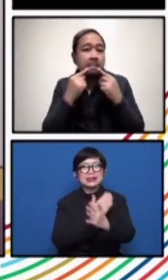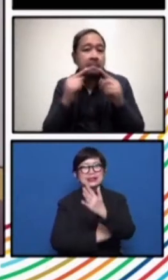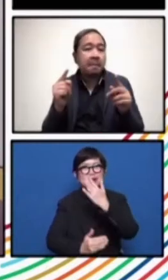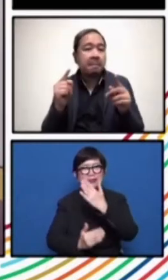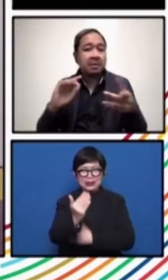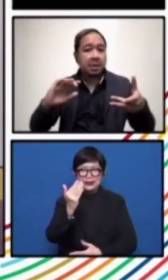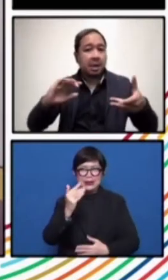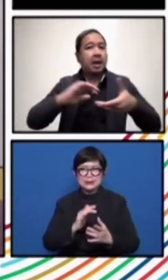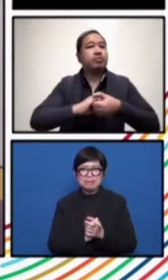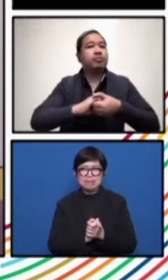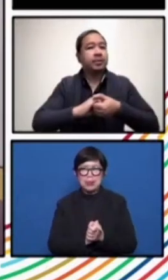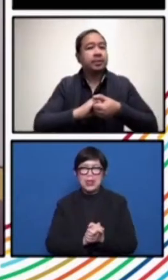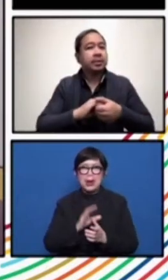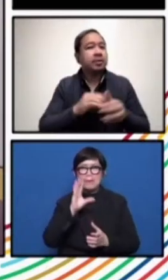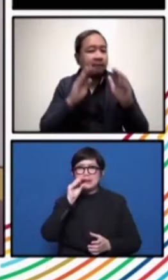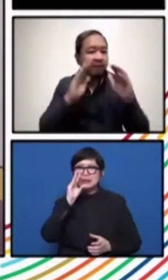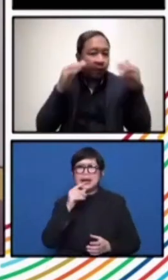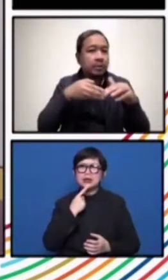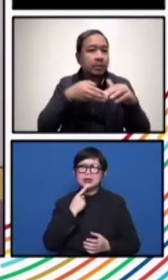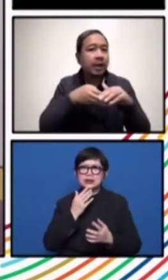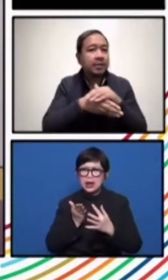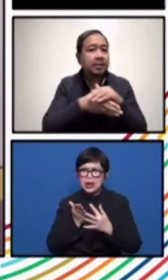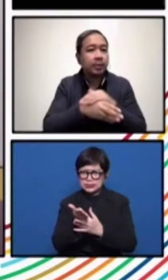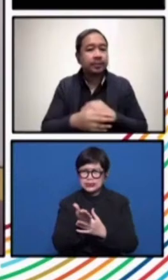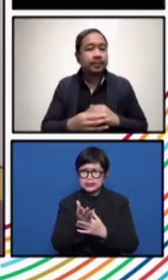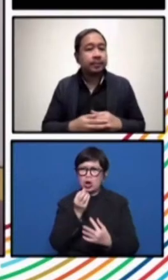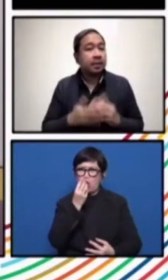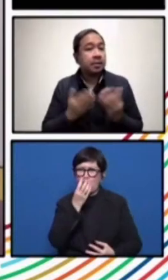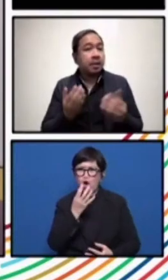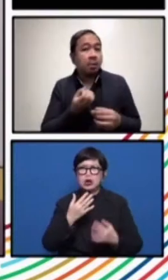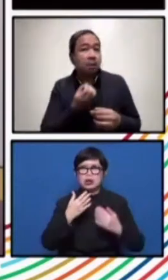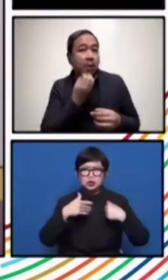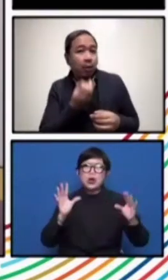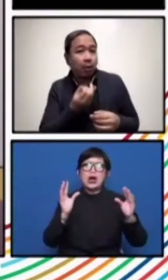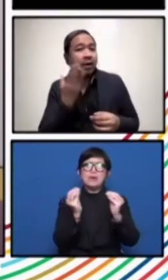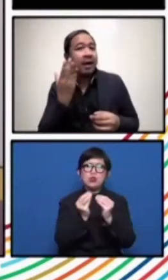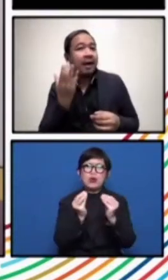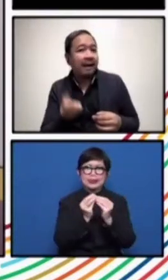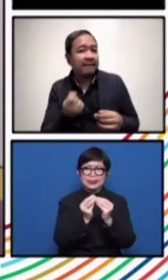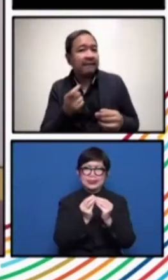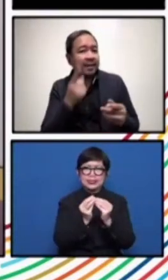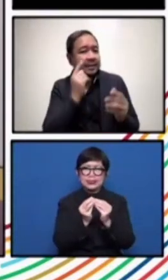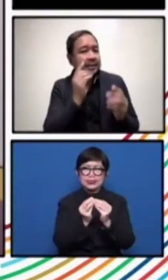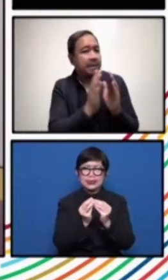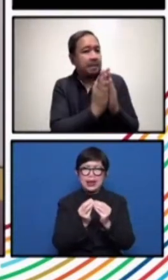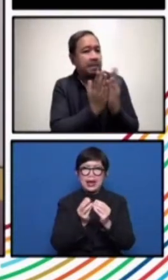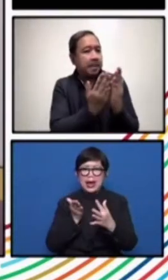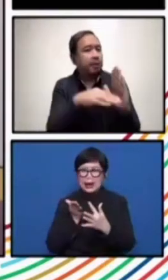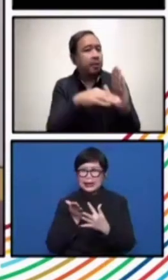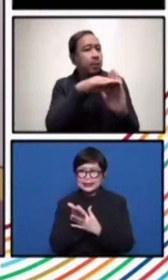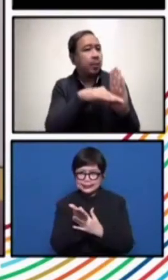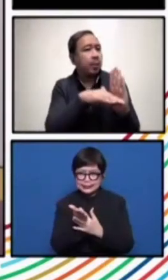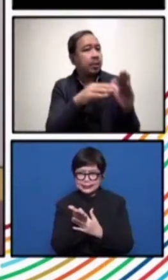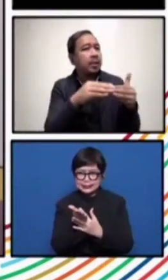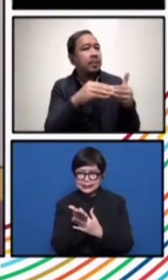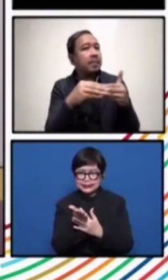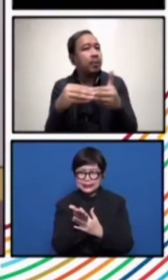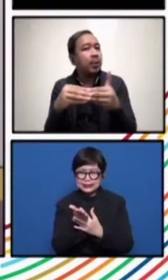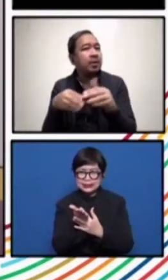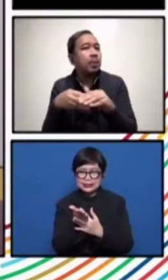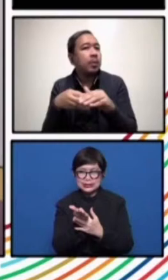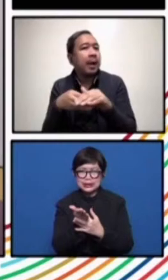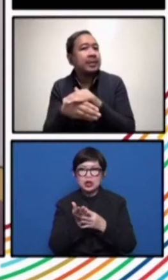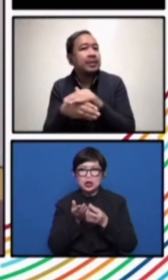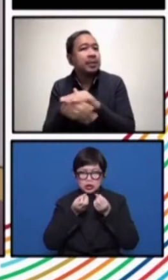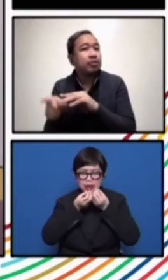accessibility Hong Kong has a design manual a very free access issued by the government's building authority